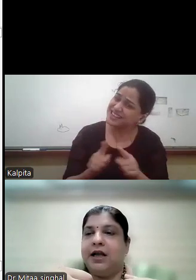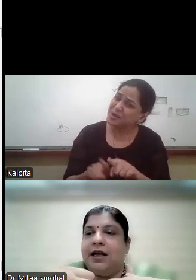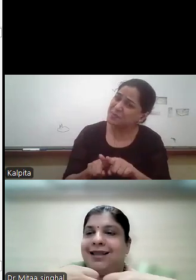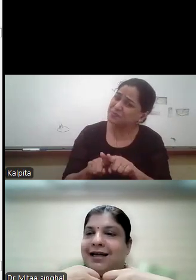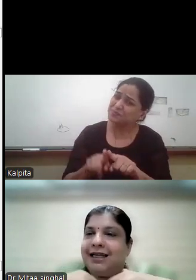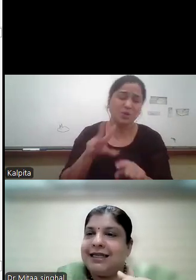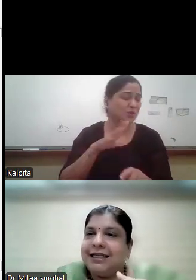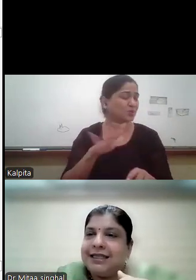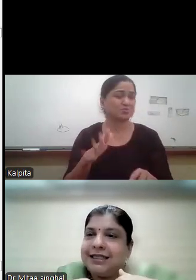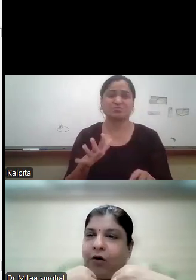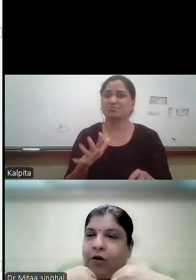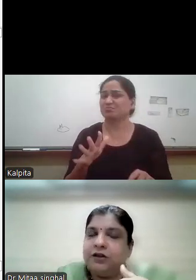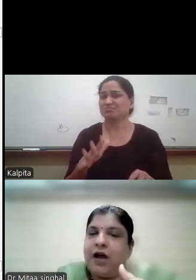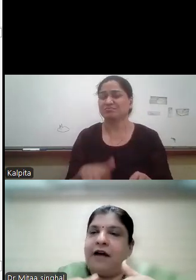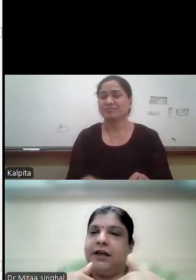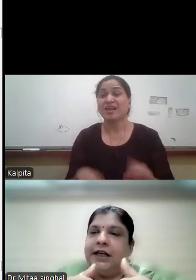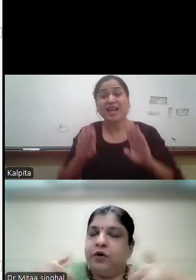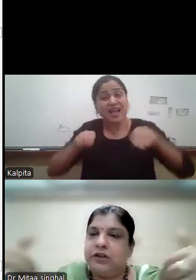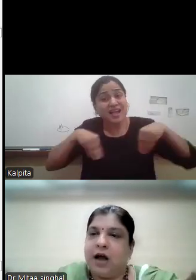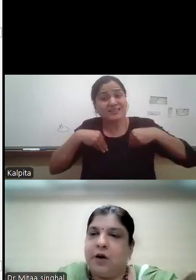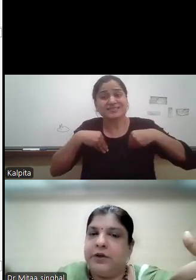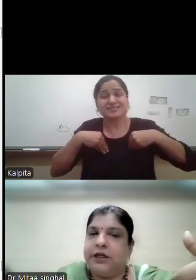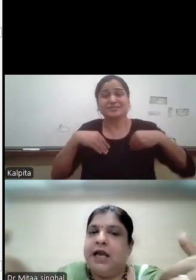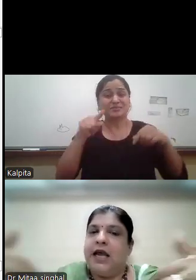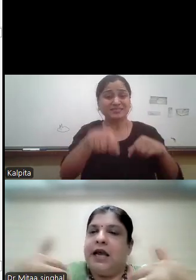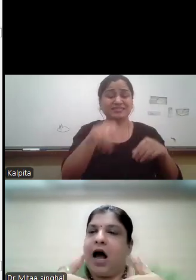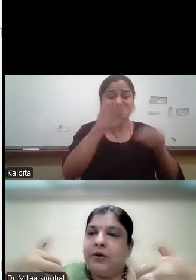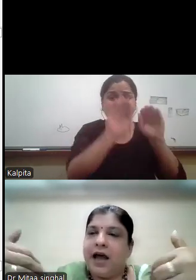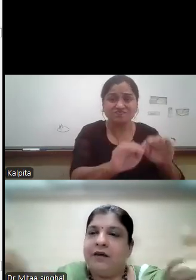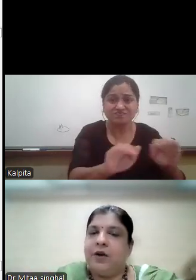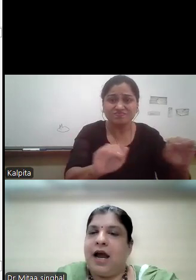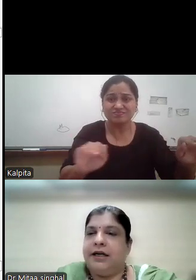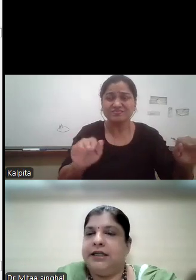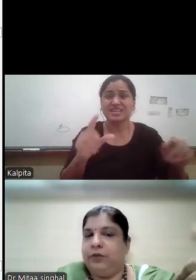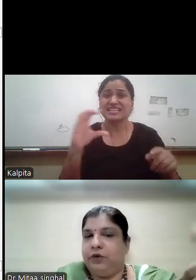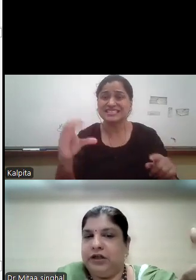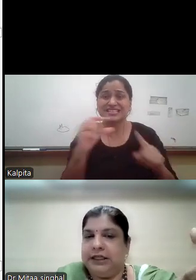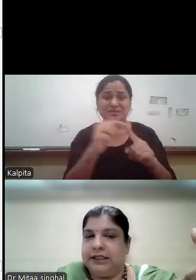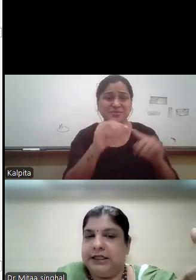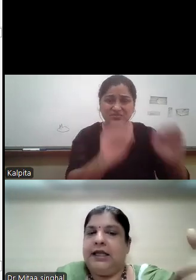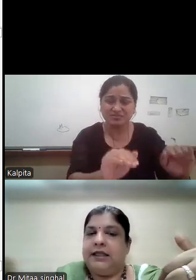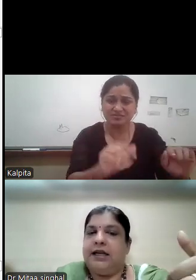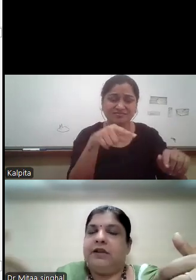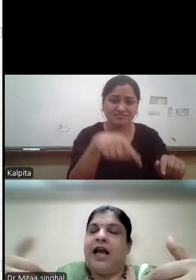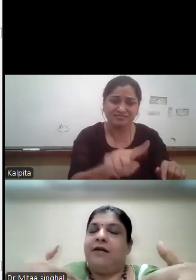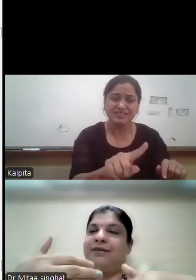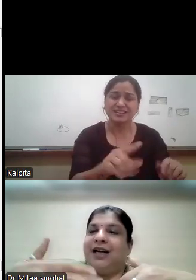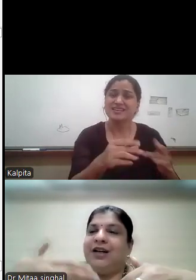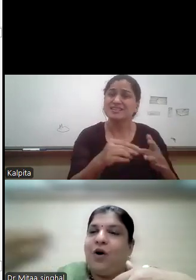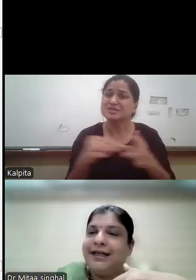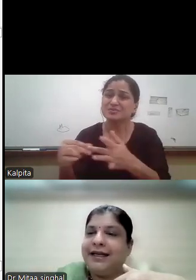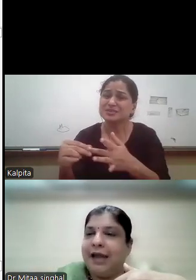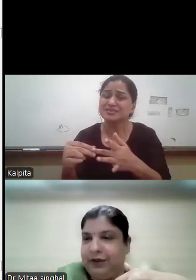to accept it that he is also having emotional outbursts and how they have to handle his emotional needs. Then they have to